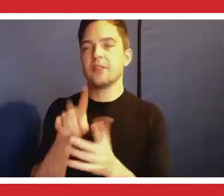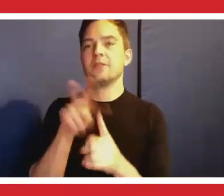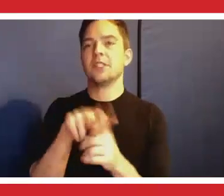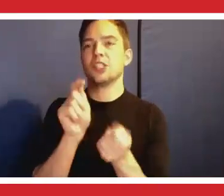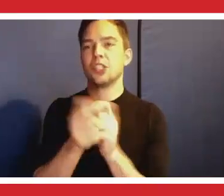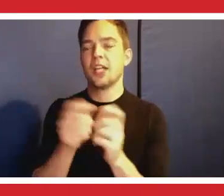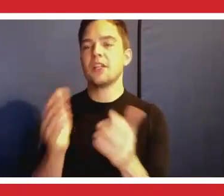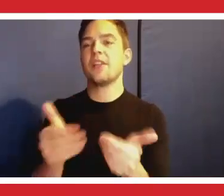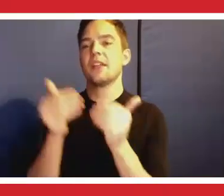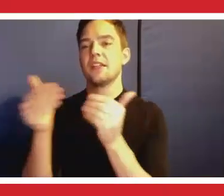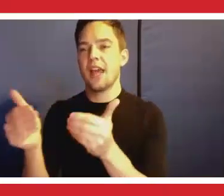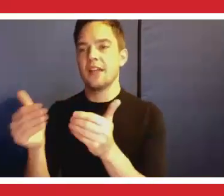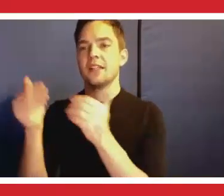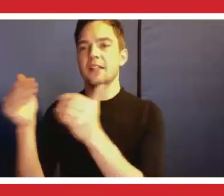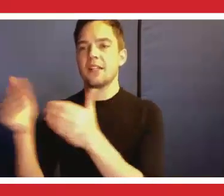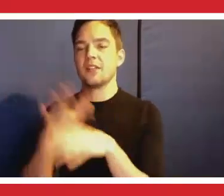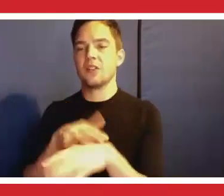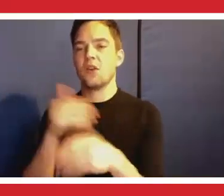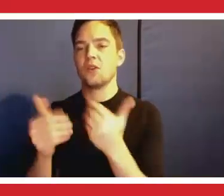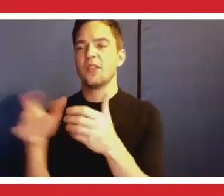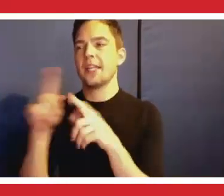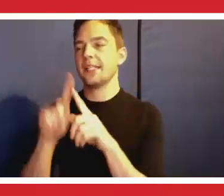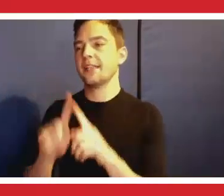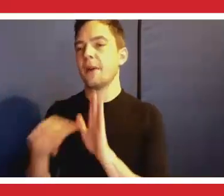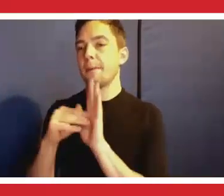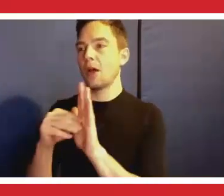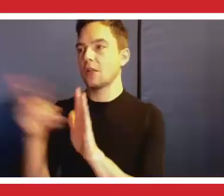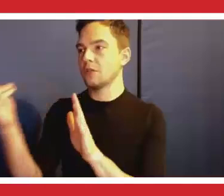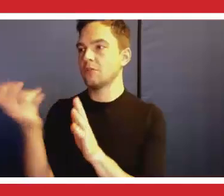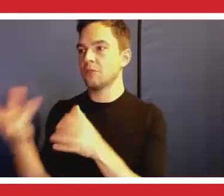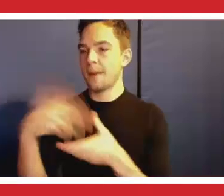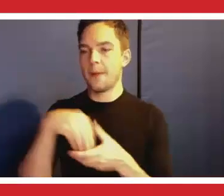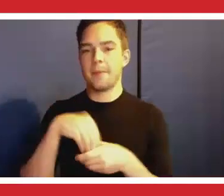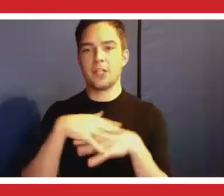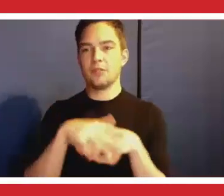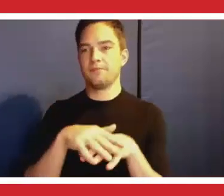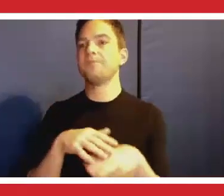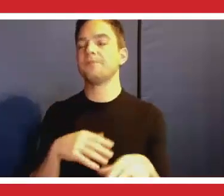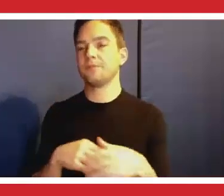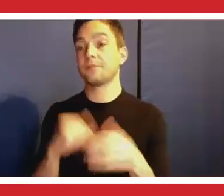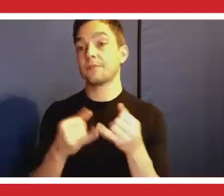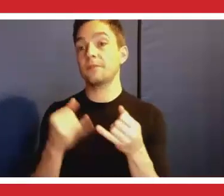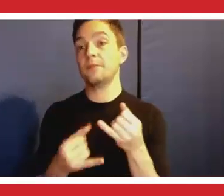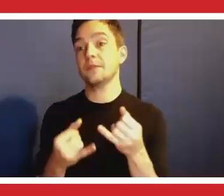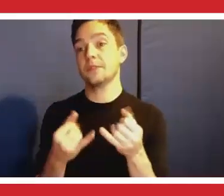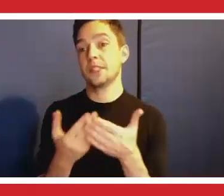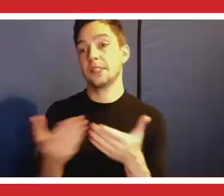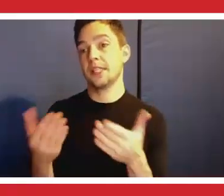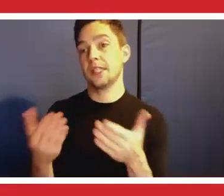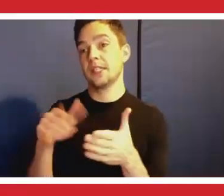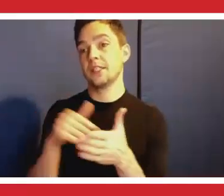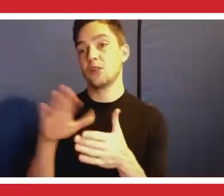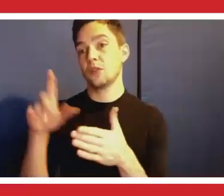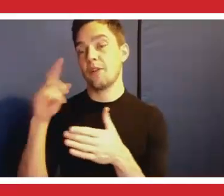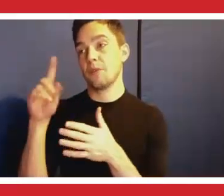next one. So they need different kind of models of implementation as well. But I think the final thing where central government can